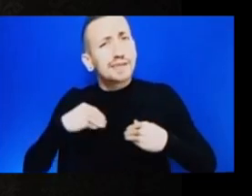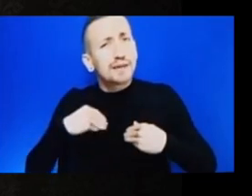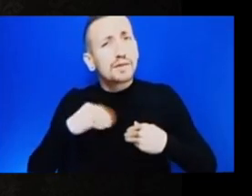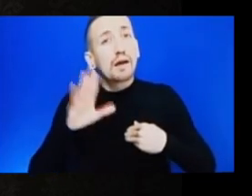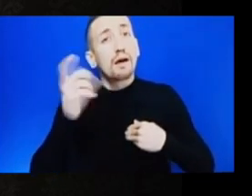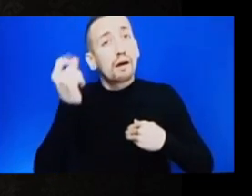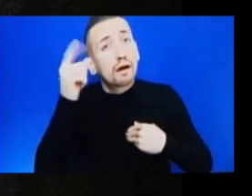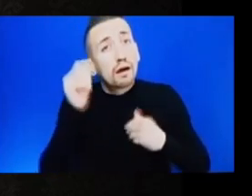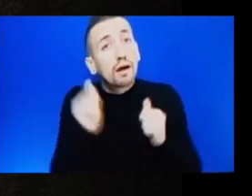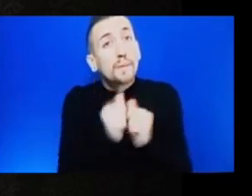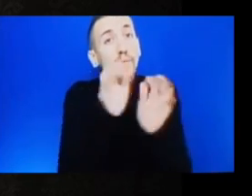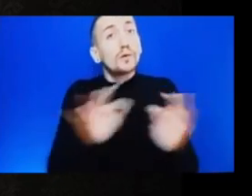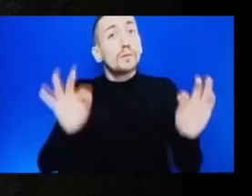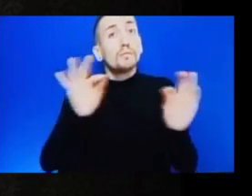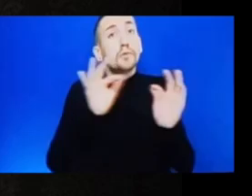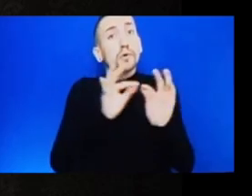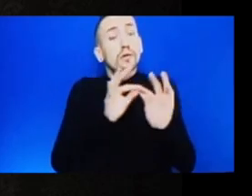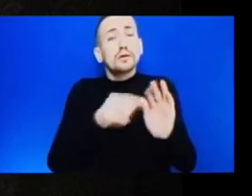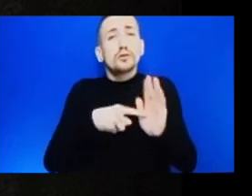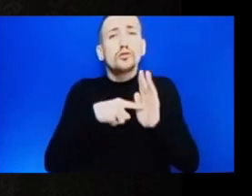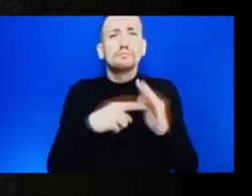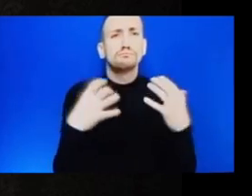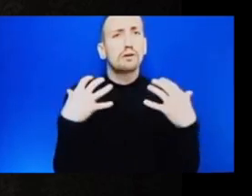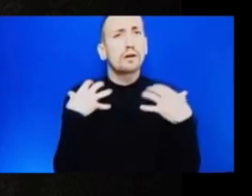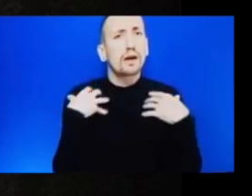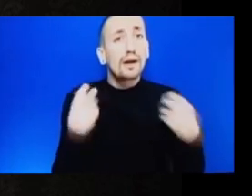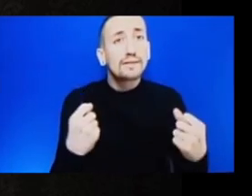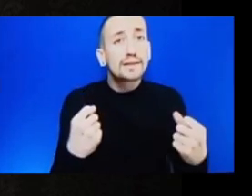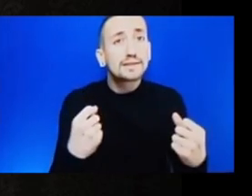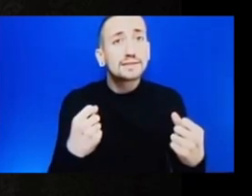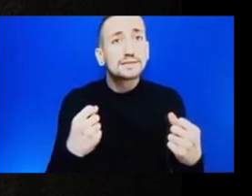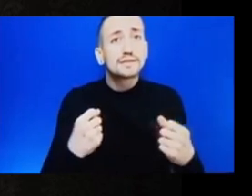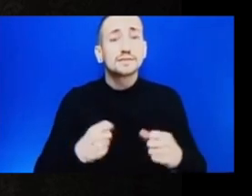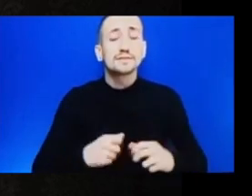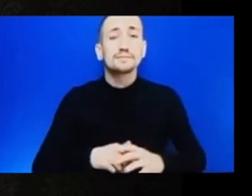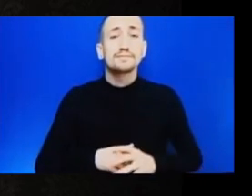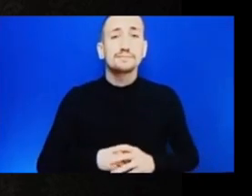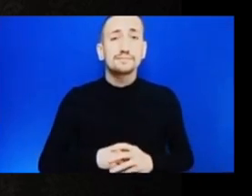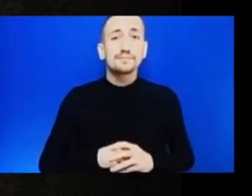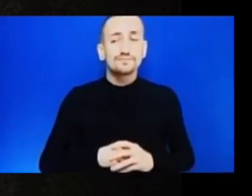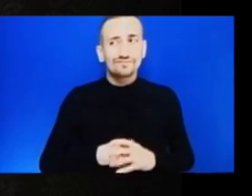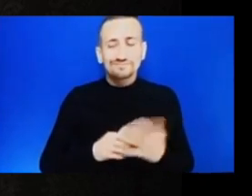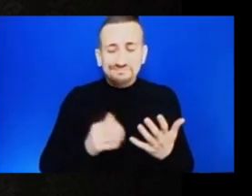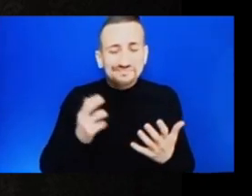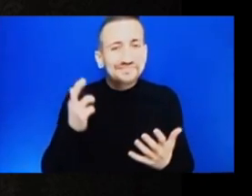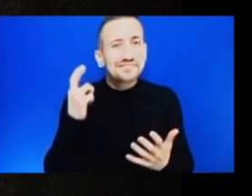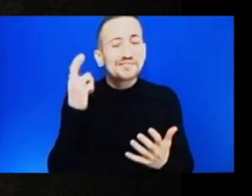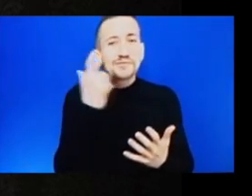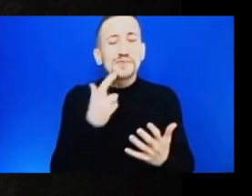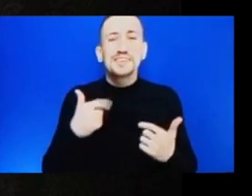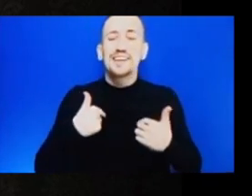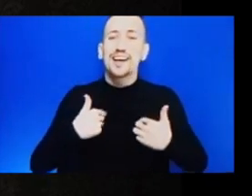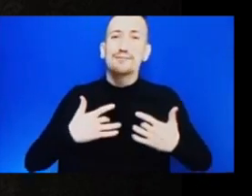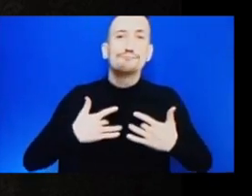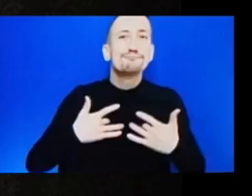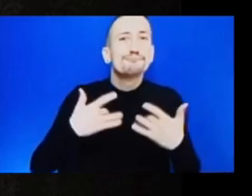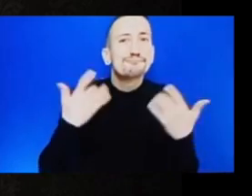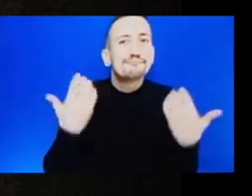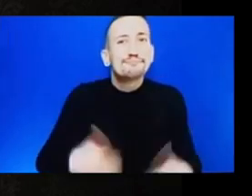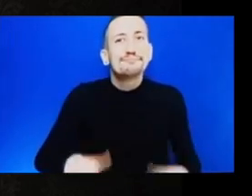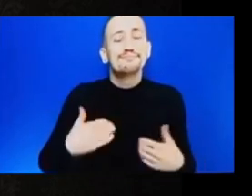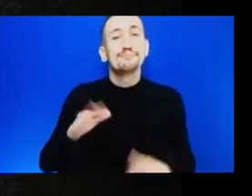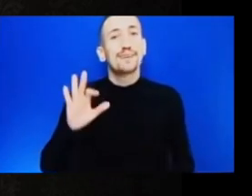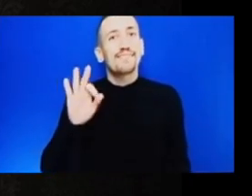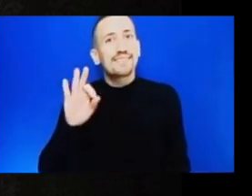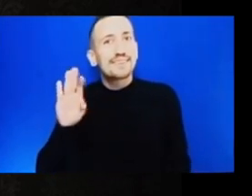strength, self-acceptance, but most importantly, confidence. And so